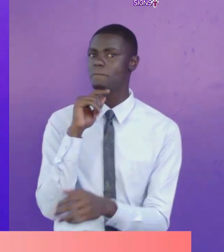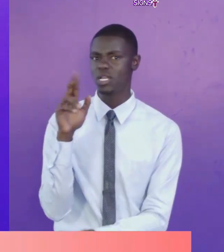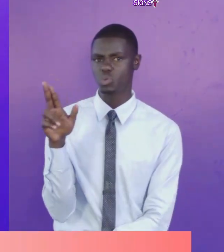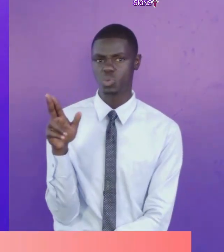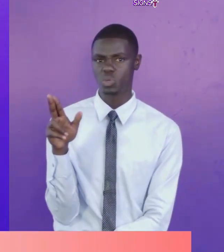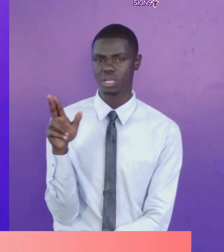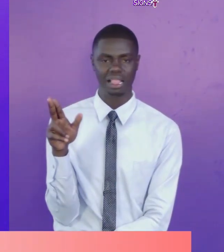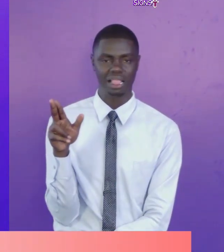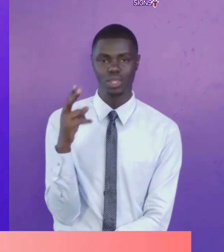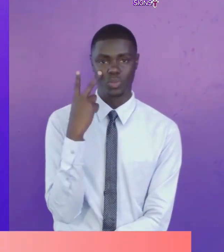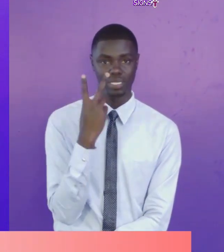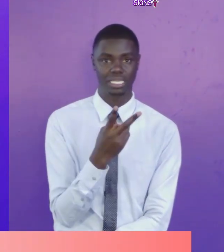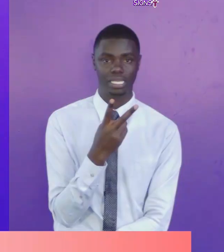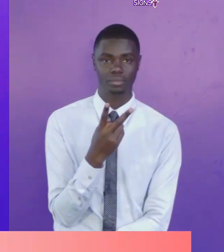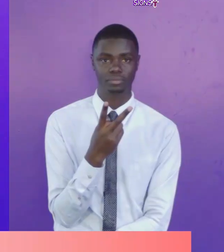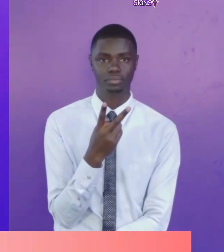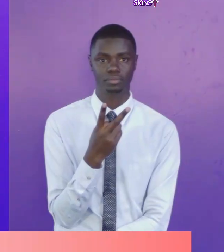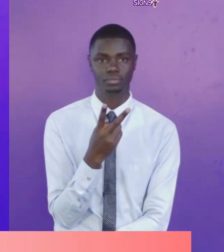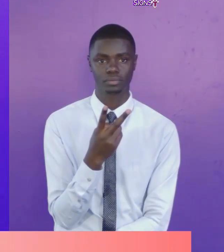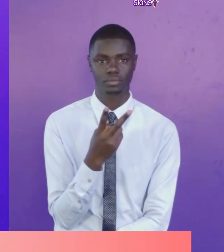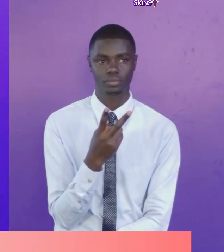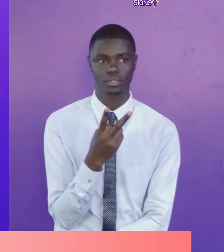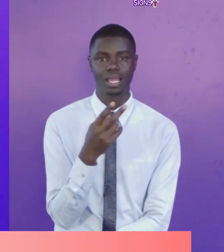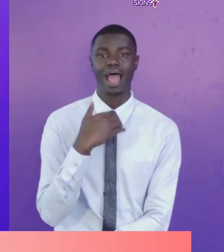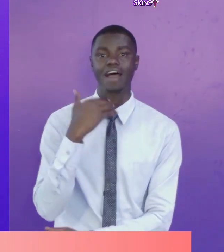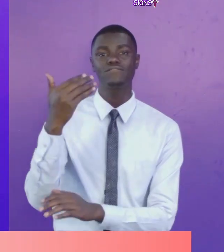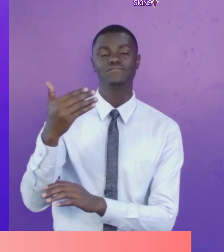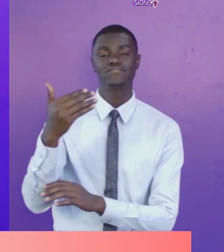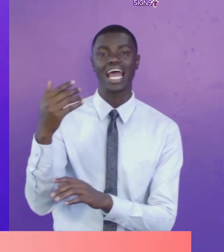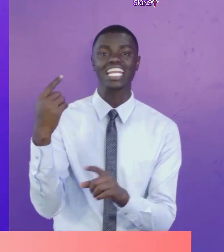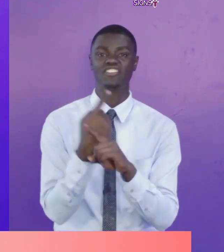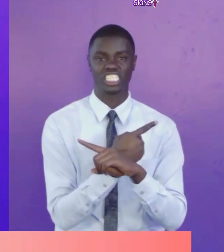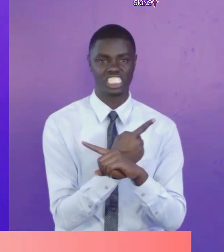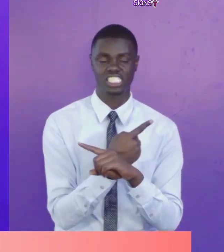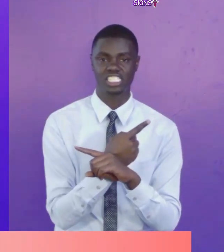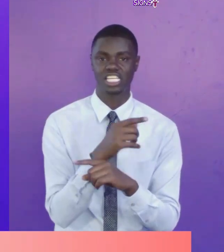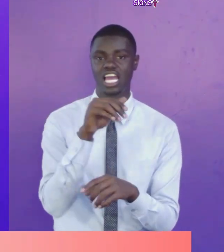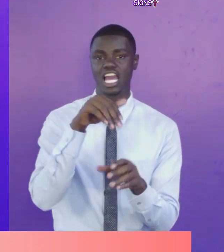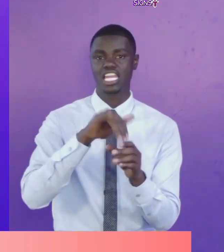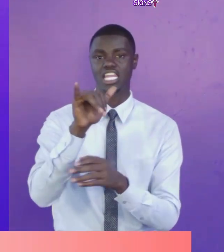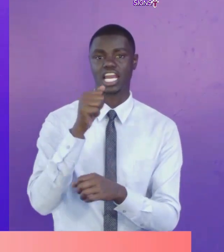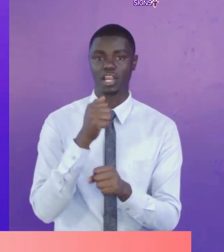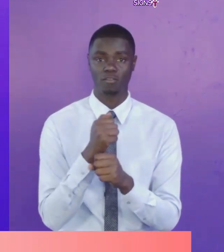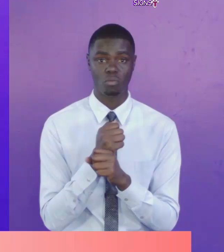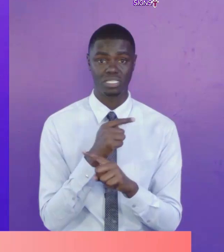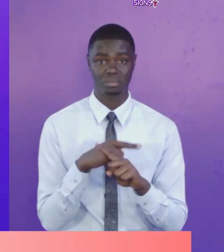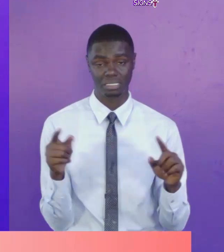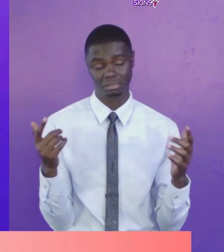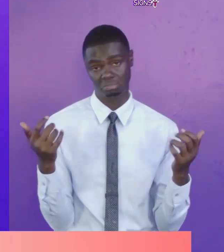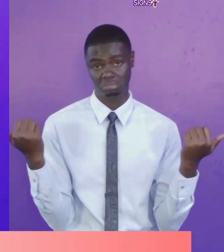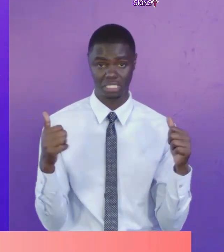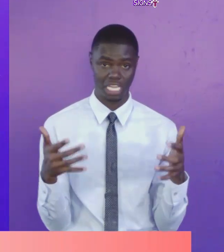see there's always a difference in that performance. But